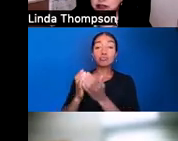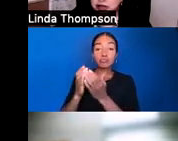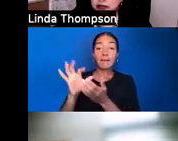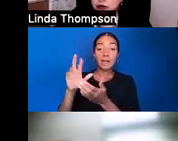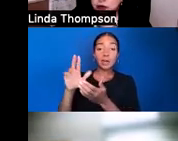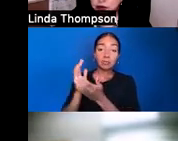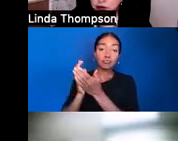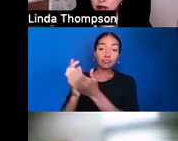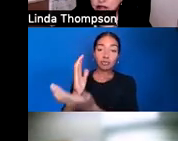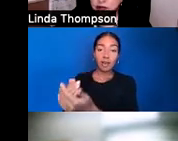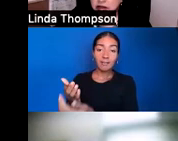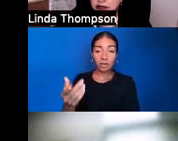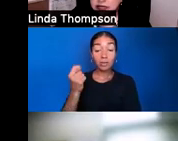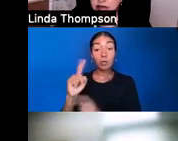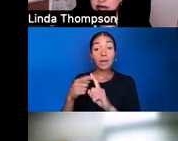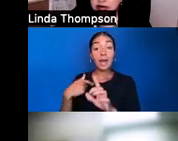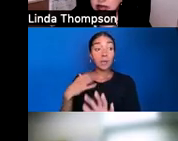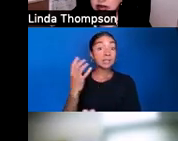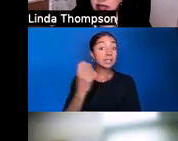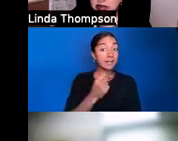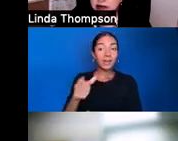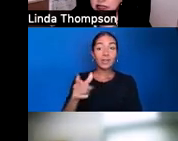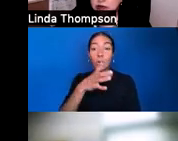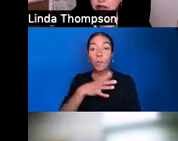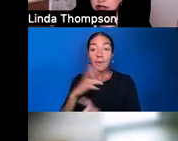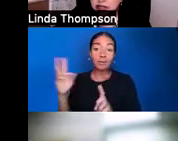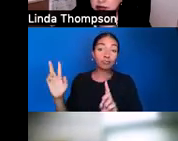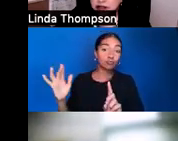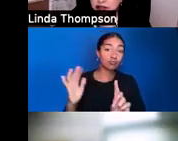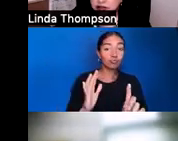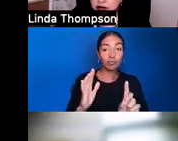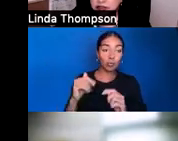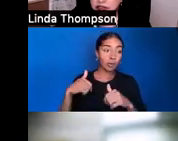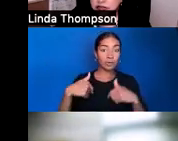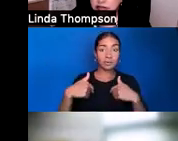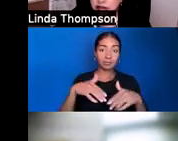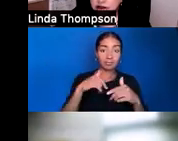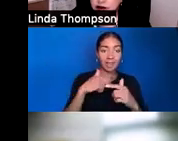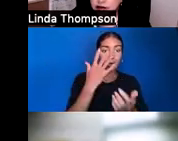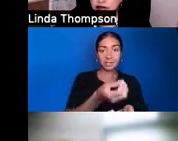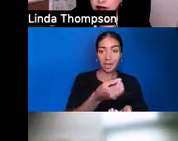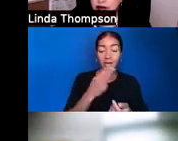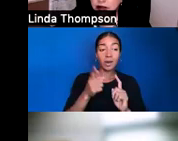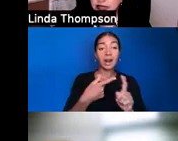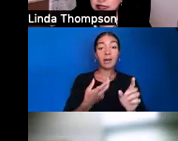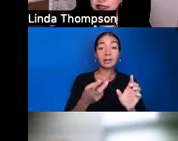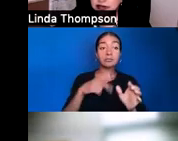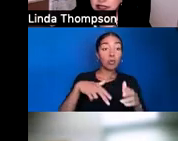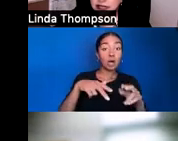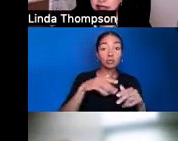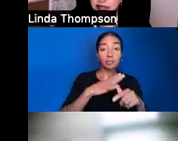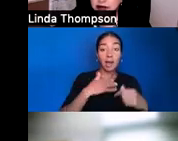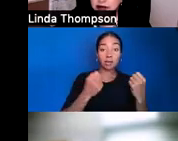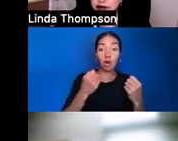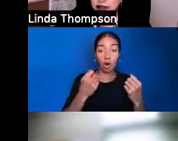was leaving, the women walked me outside. And as I was walking to my vehicle to get on the ferry, they